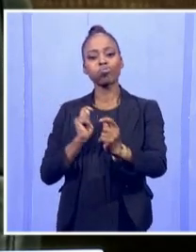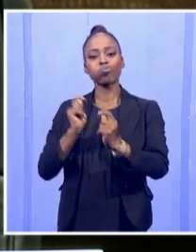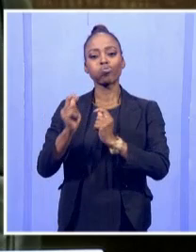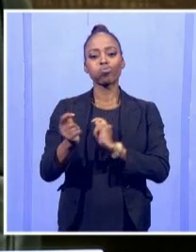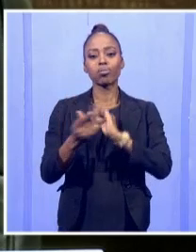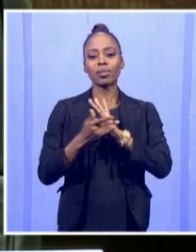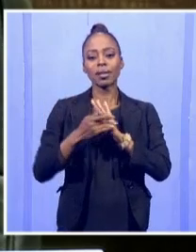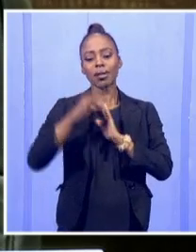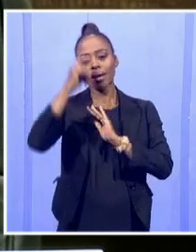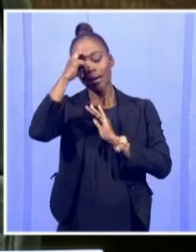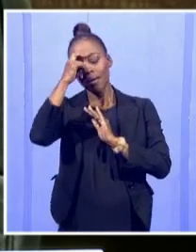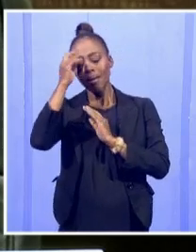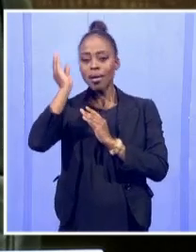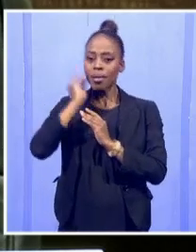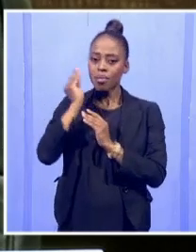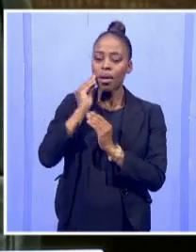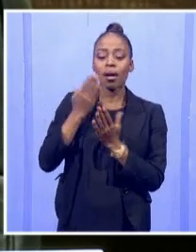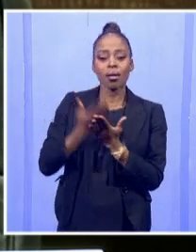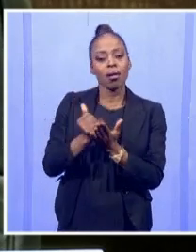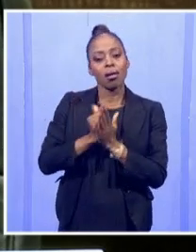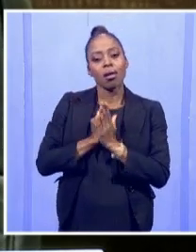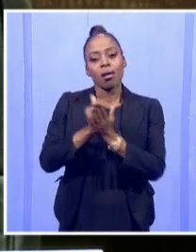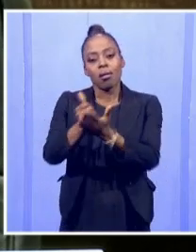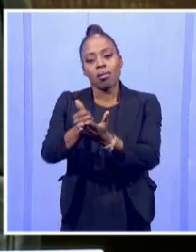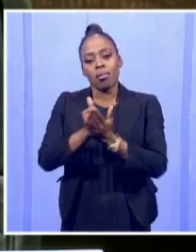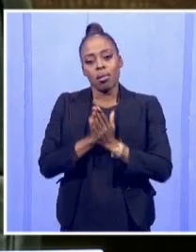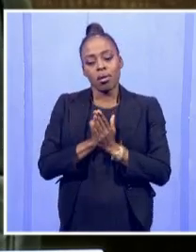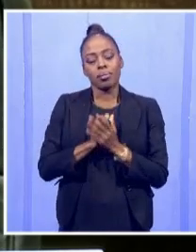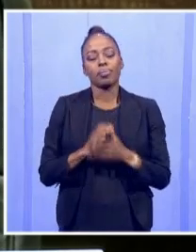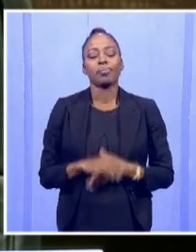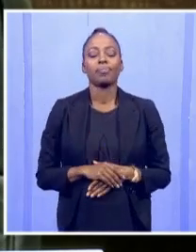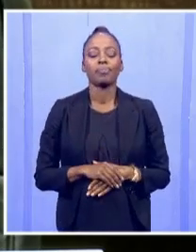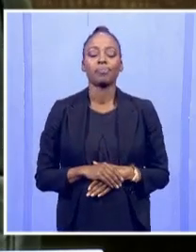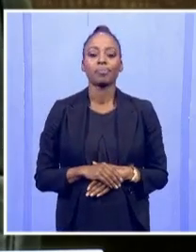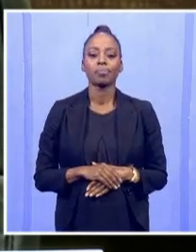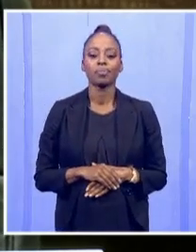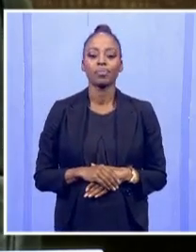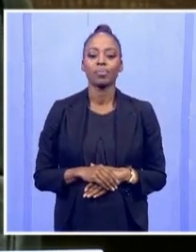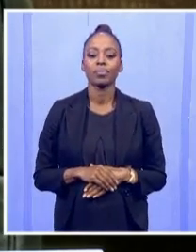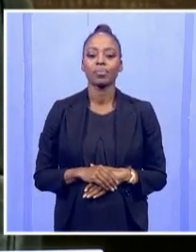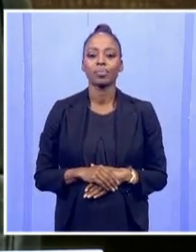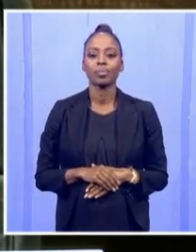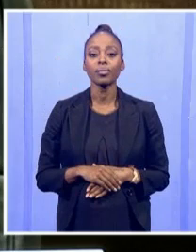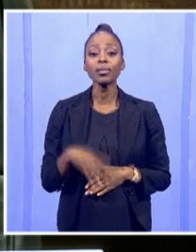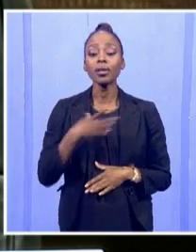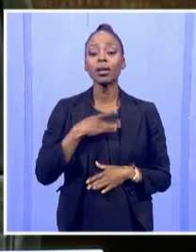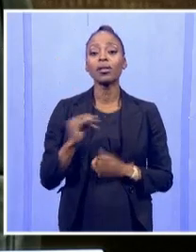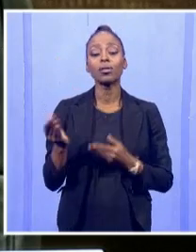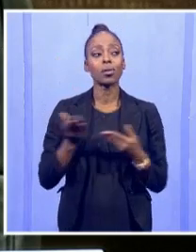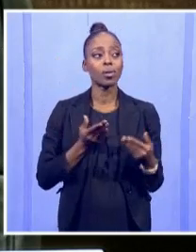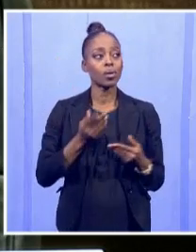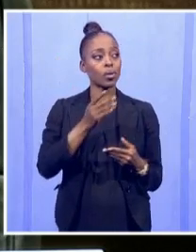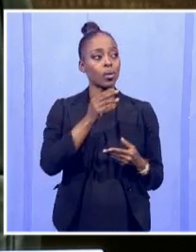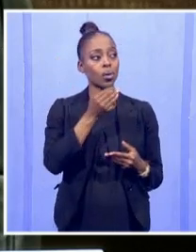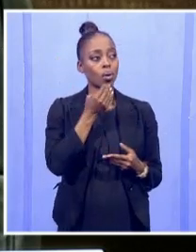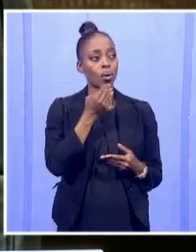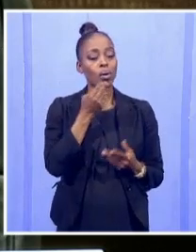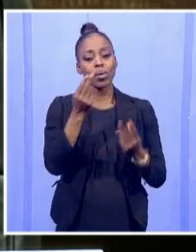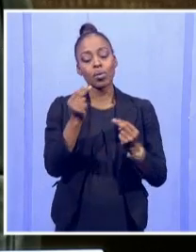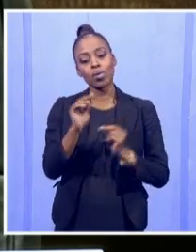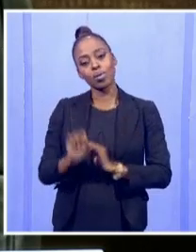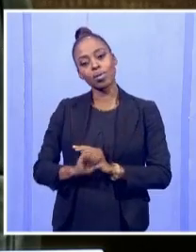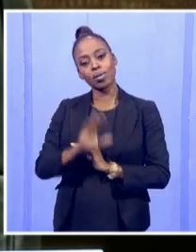and experiences can be helpful to both of our countries. I would like to welcome the new South